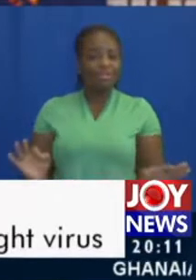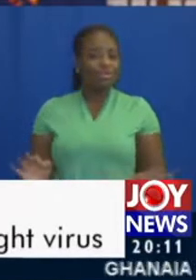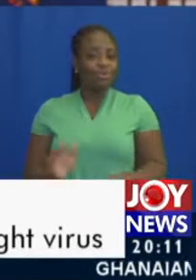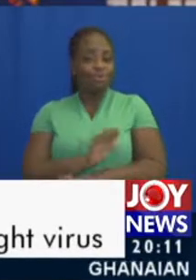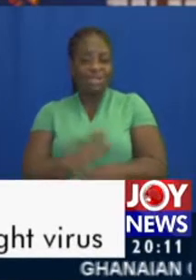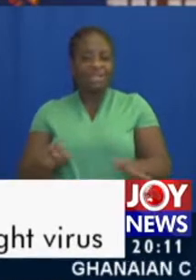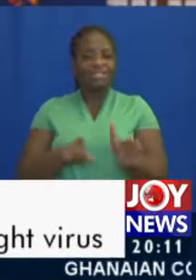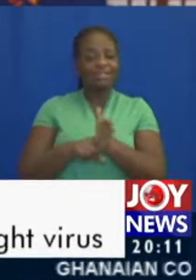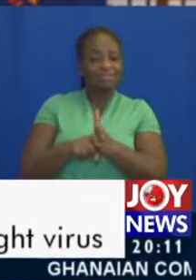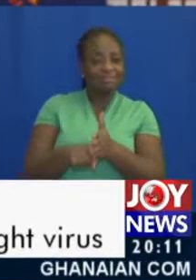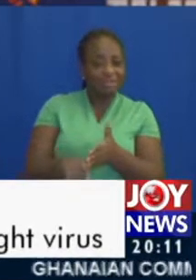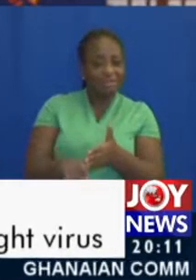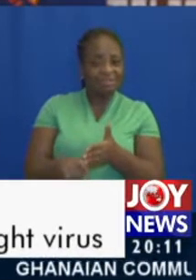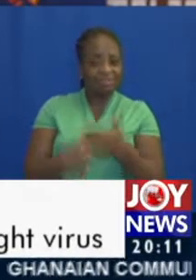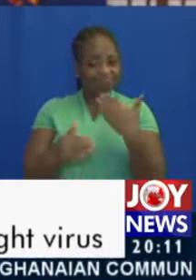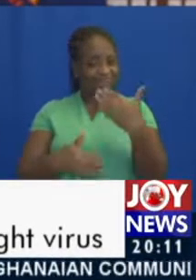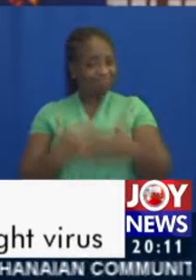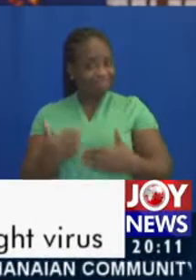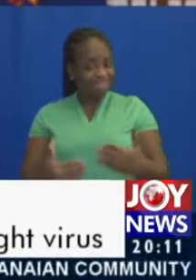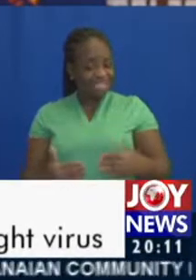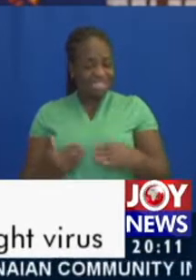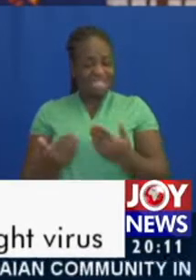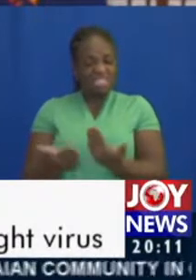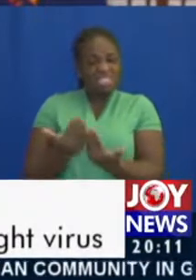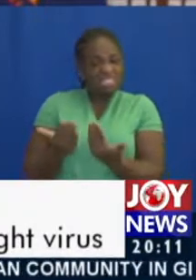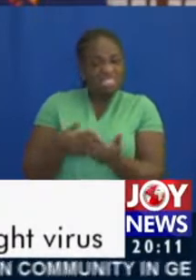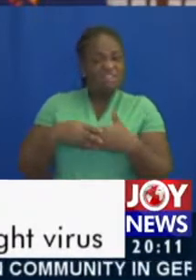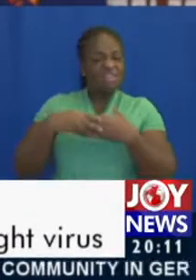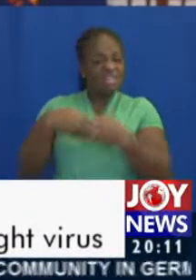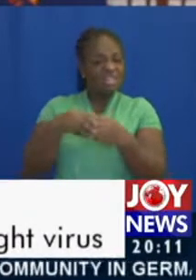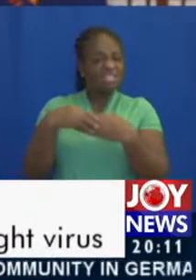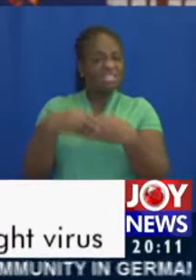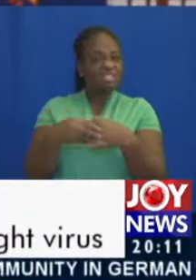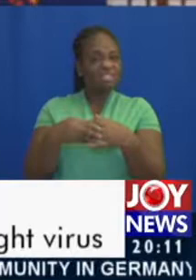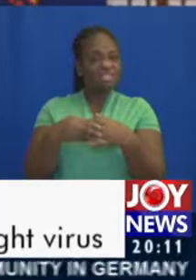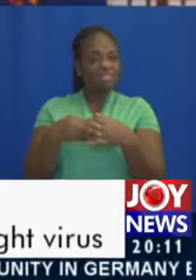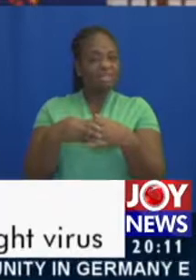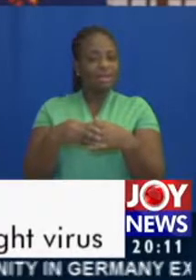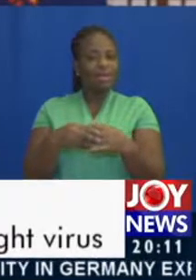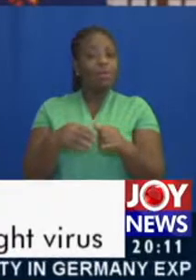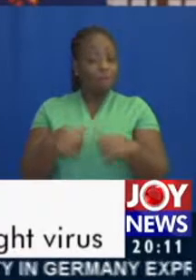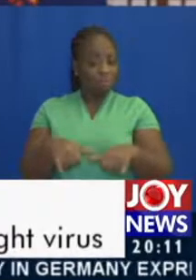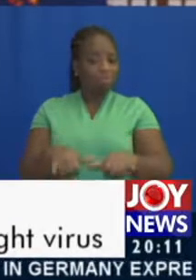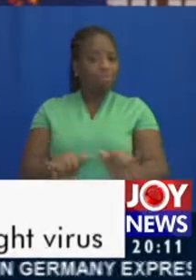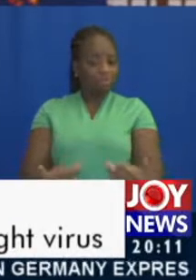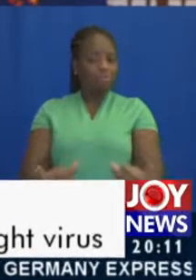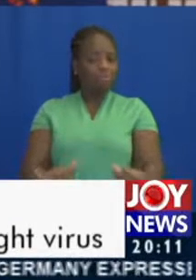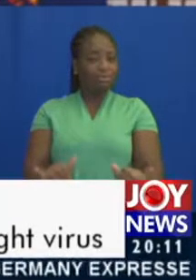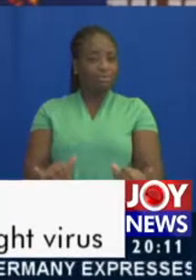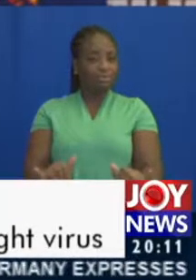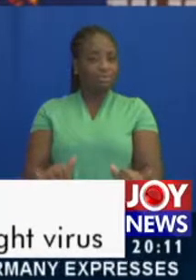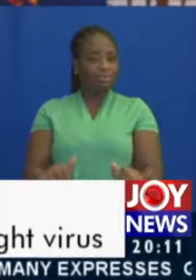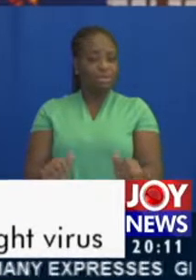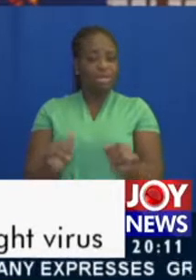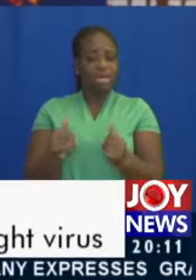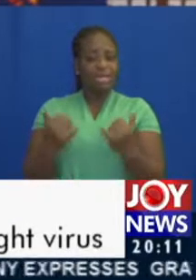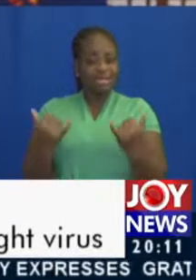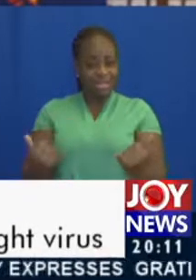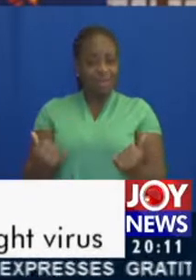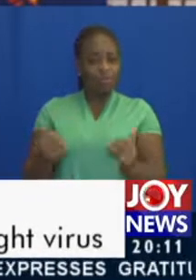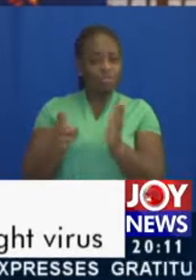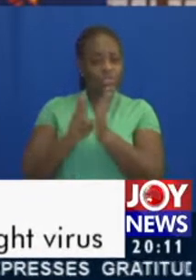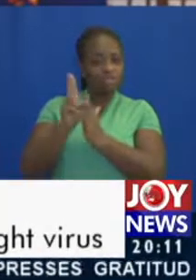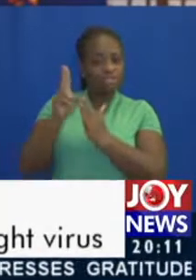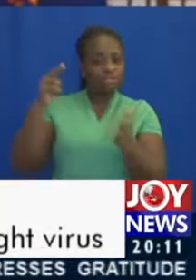progressive, and safe easing of restrictions will thus continue. Most final year university